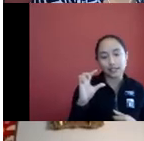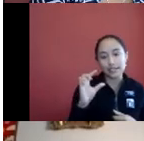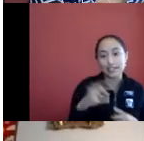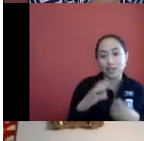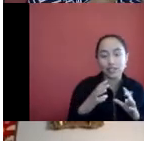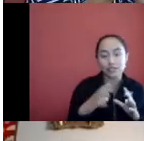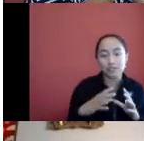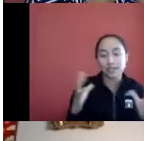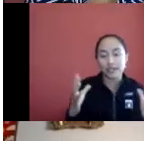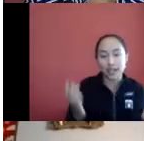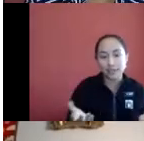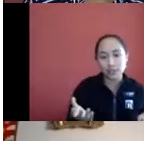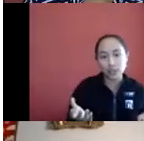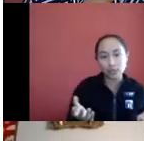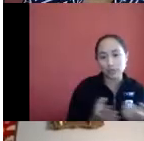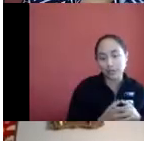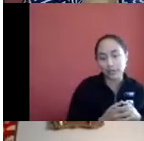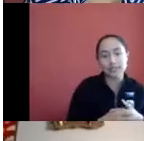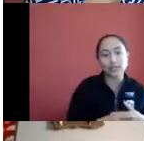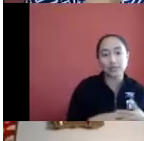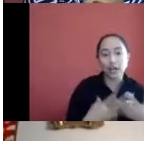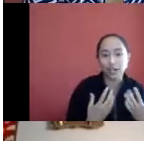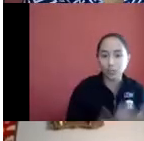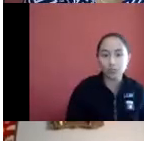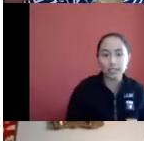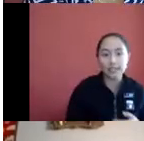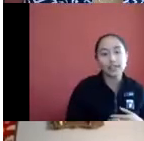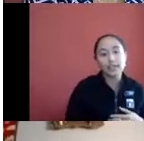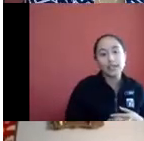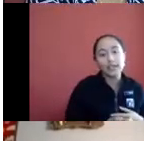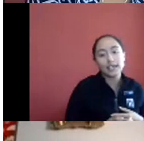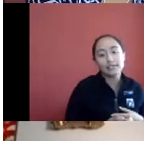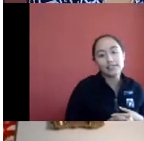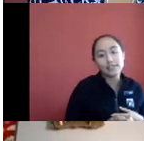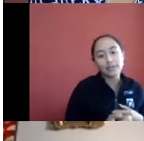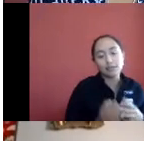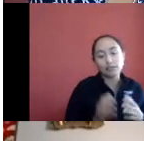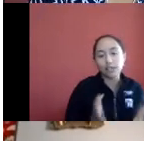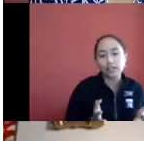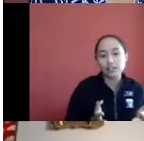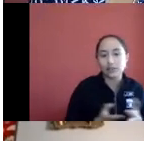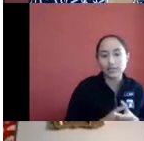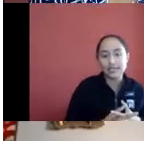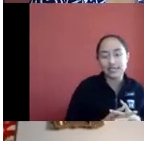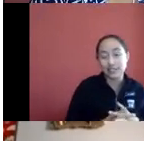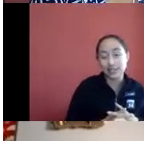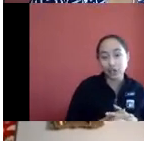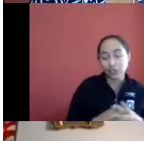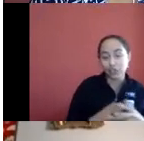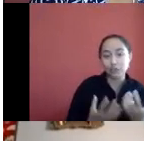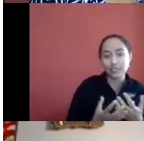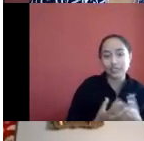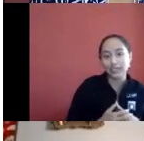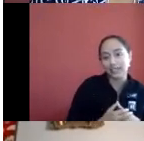really is not big enough, so it is going to be hard to read. And the font also is